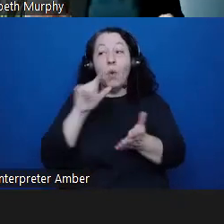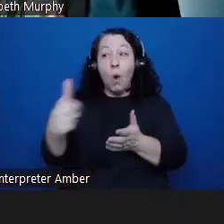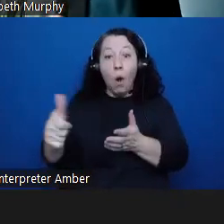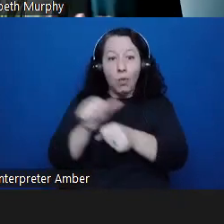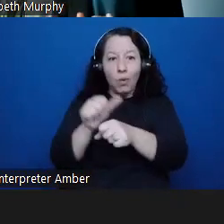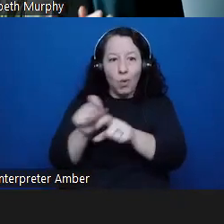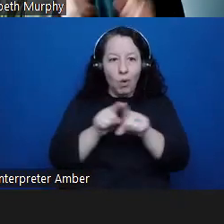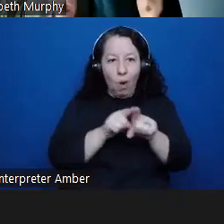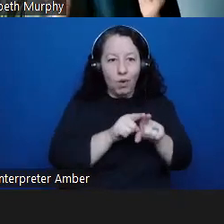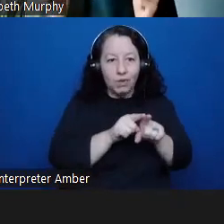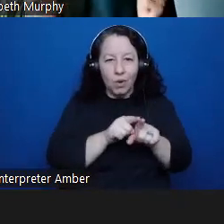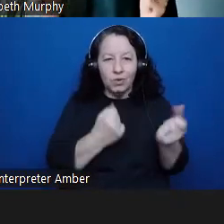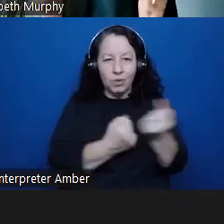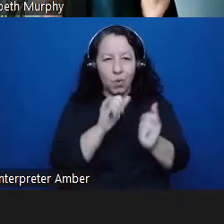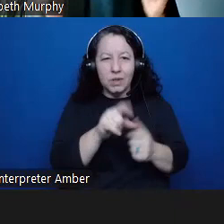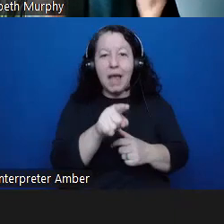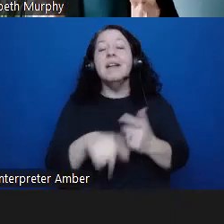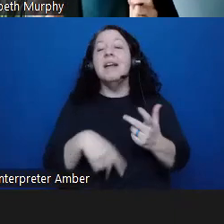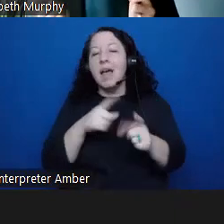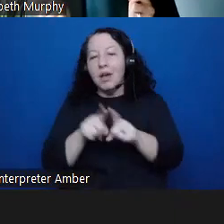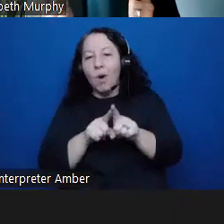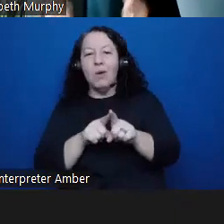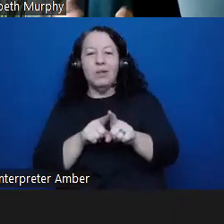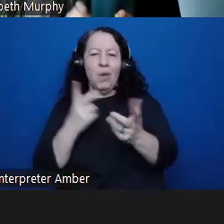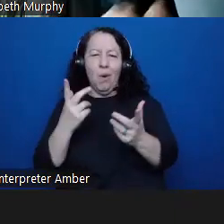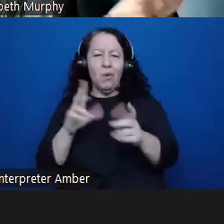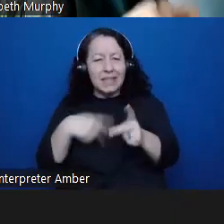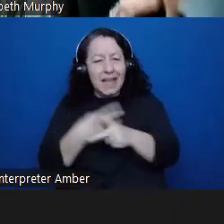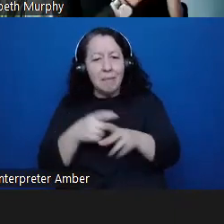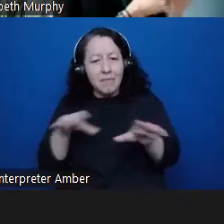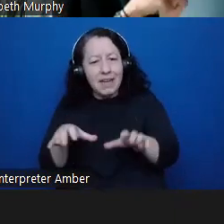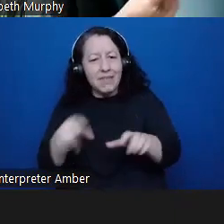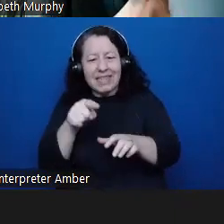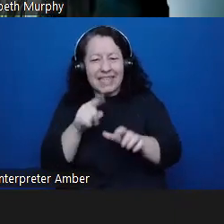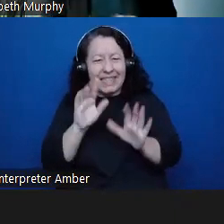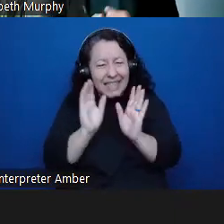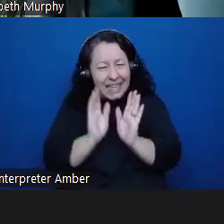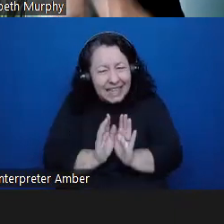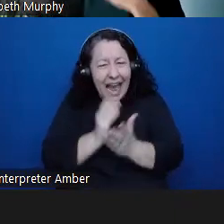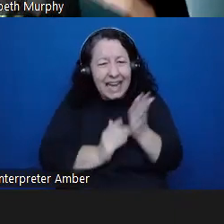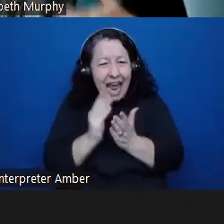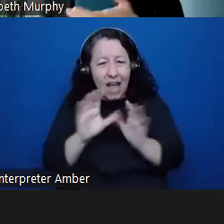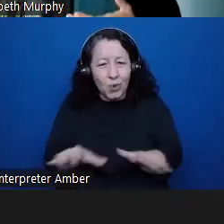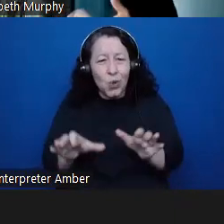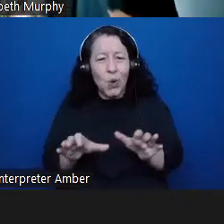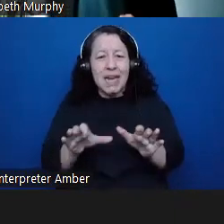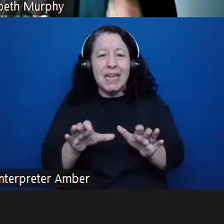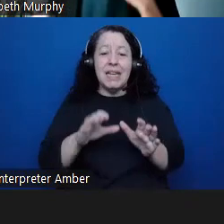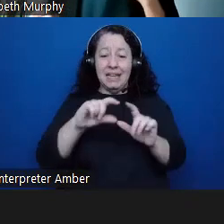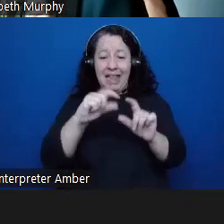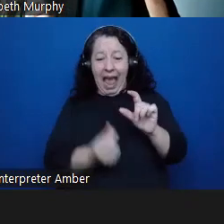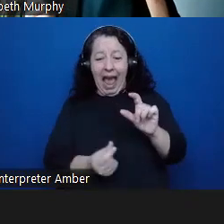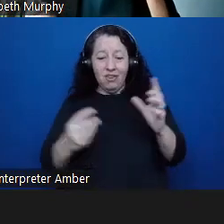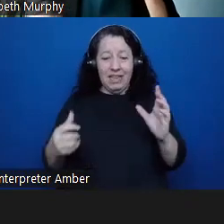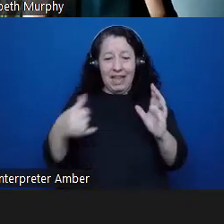type of activities that these tiny fingerprints were performing. It's the attaching handles, it's pressing clay